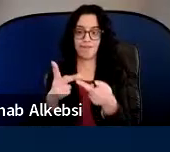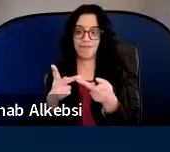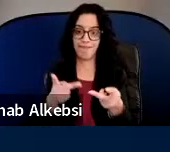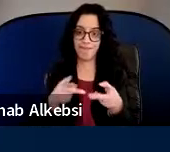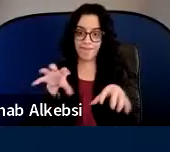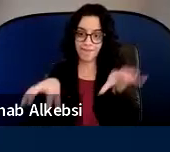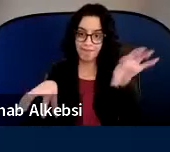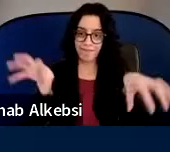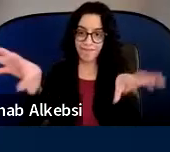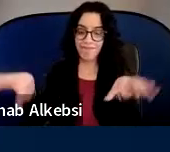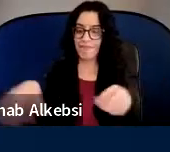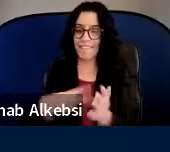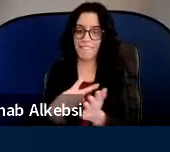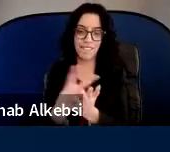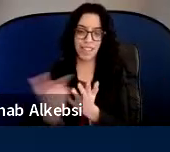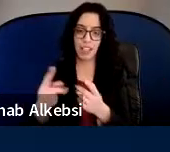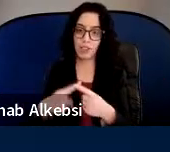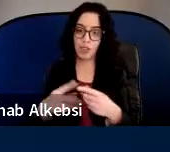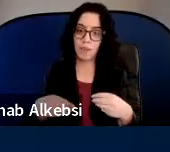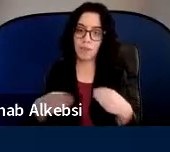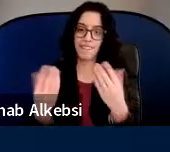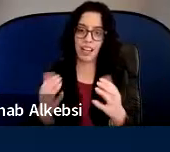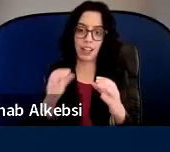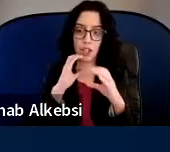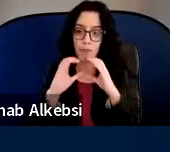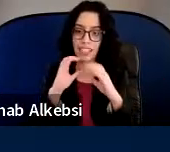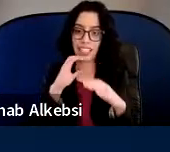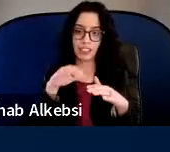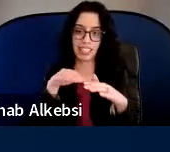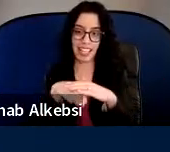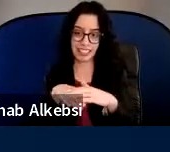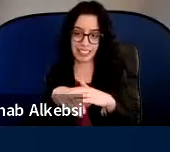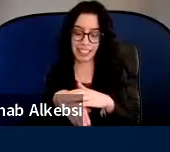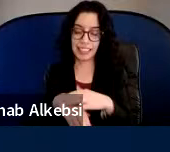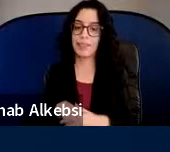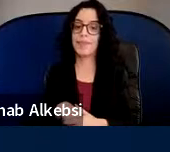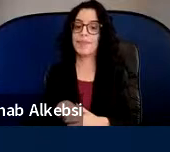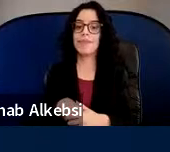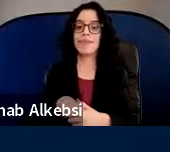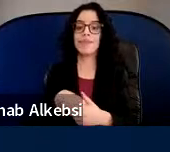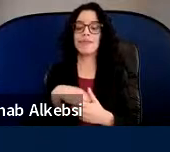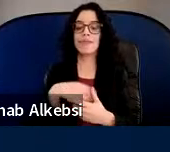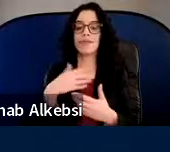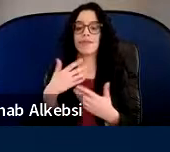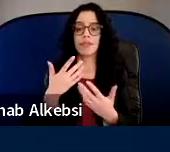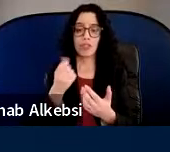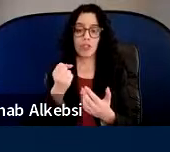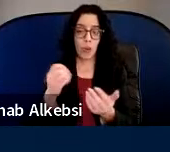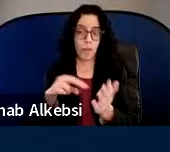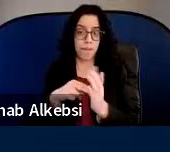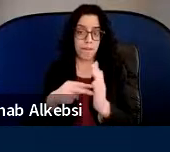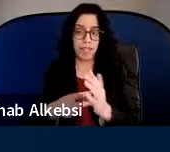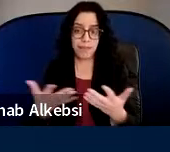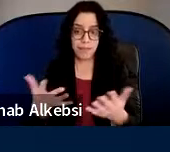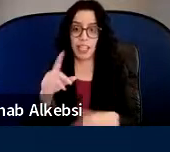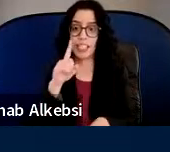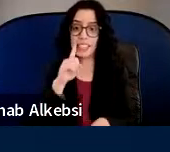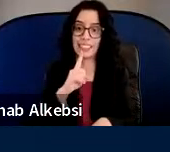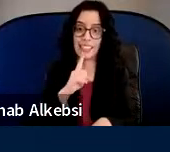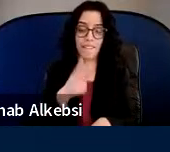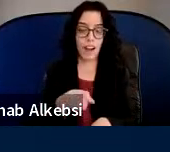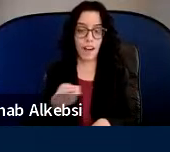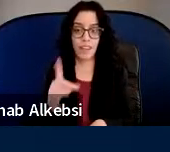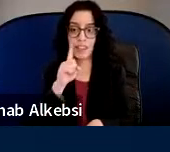The vast majority of medical facilities in this country fail to provide communication access to their